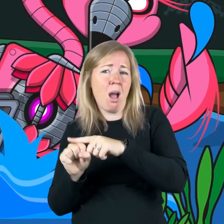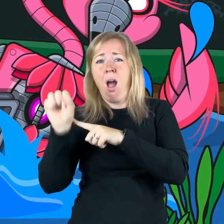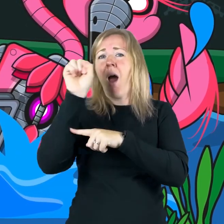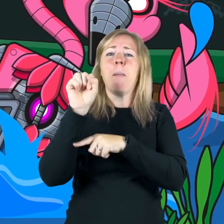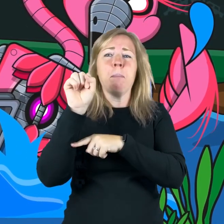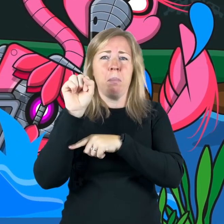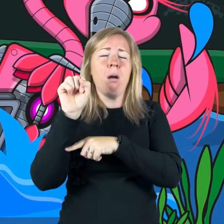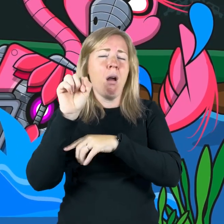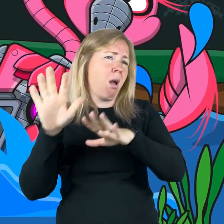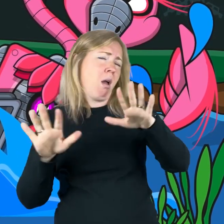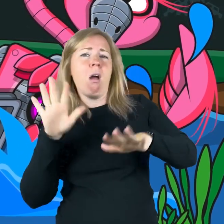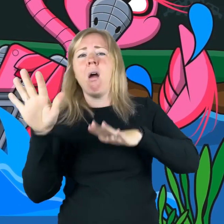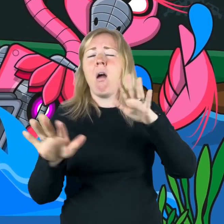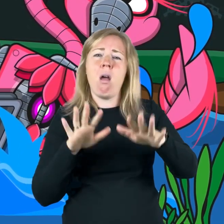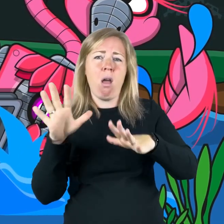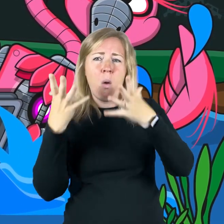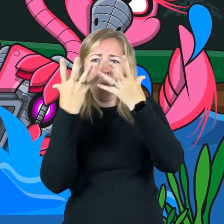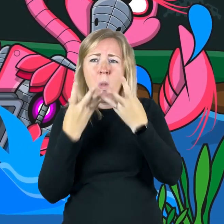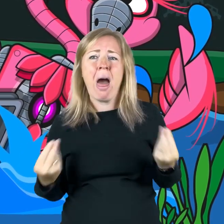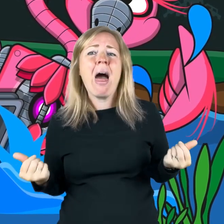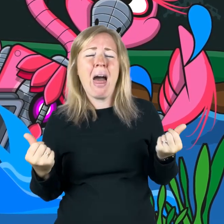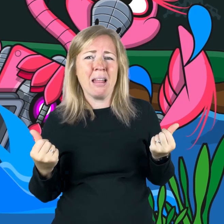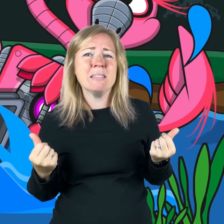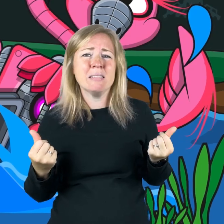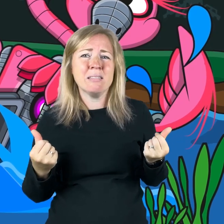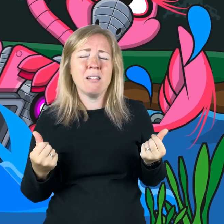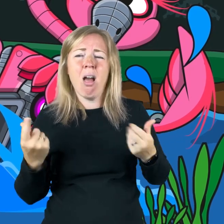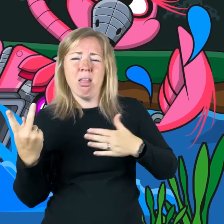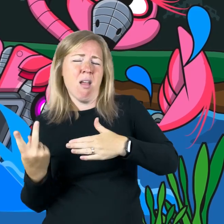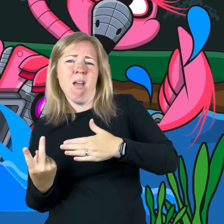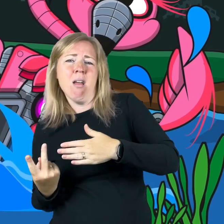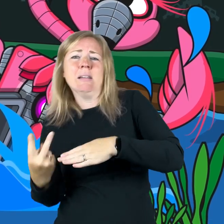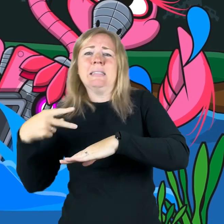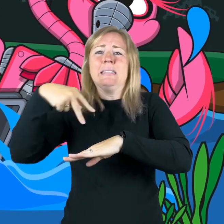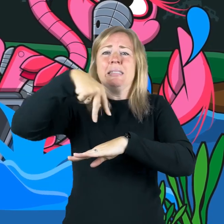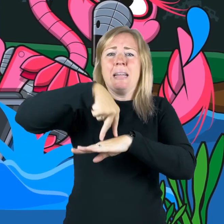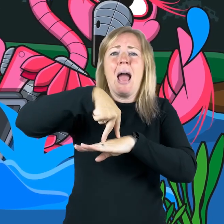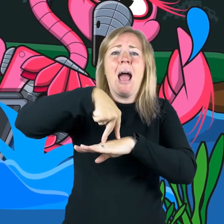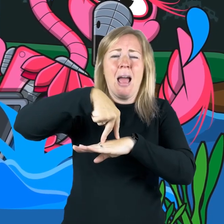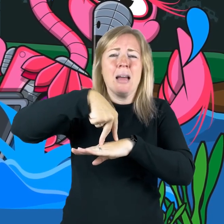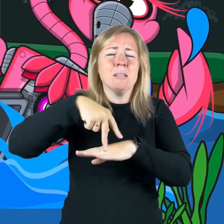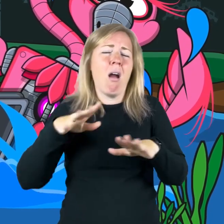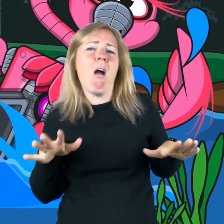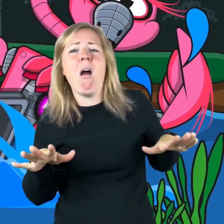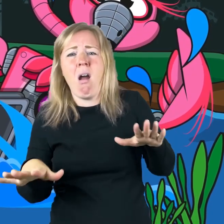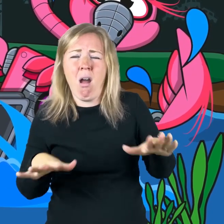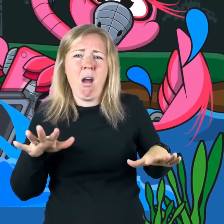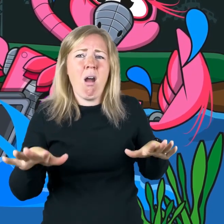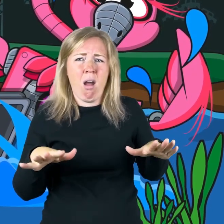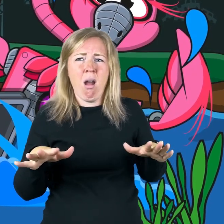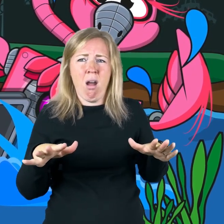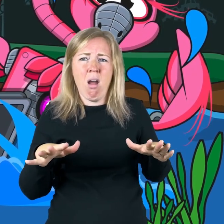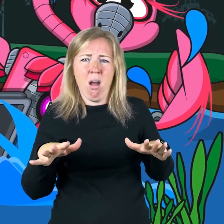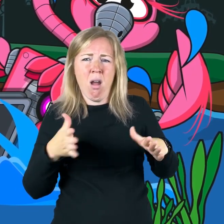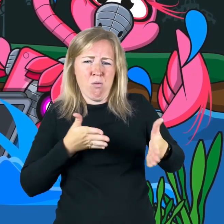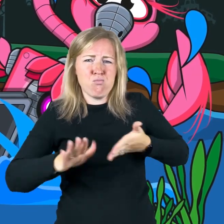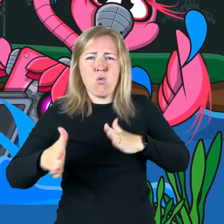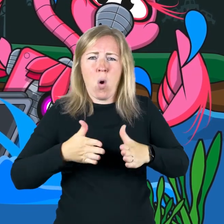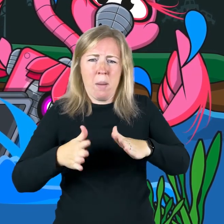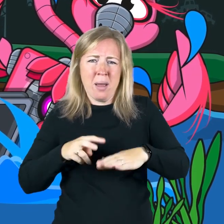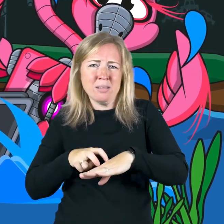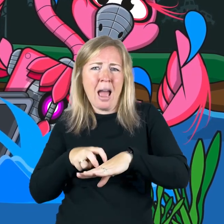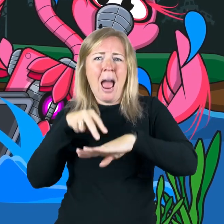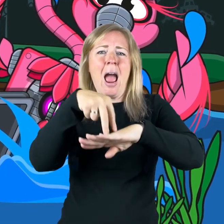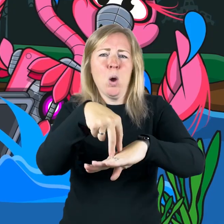head popped above the water's surface. Eventually, she managed to stand, firmly placing her roller skate on